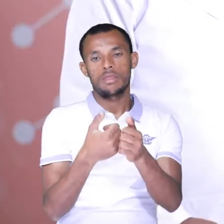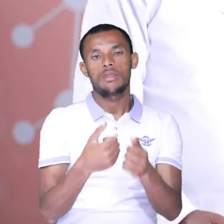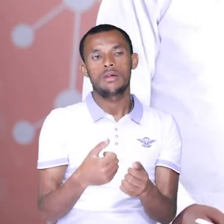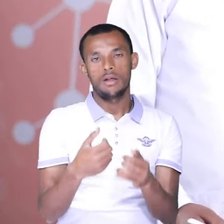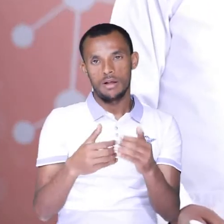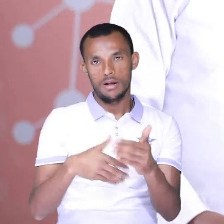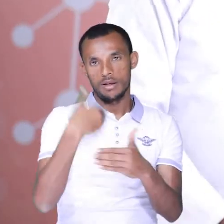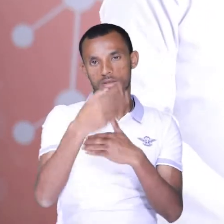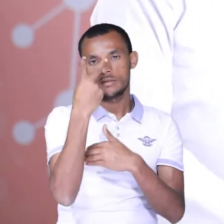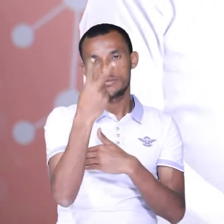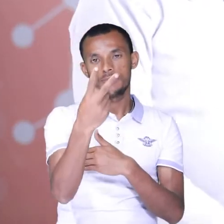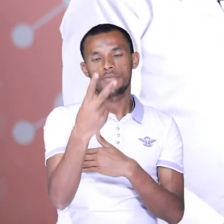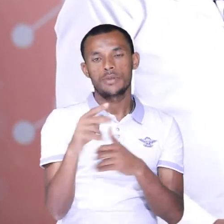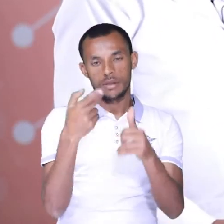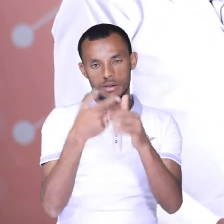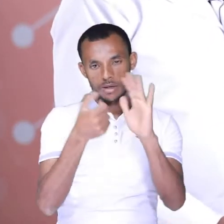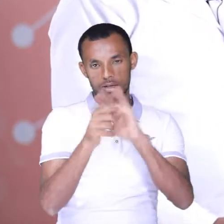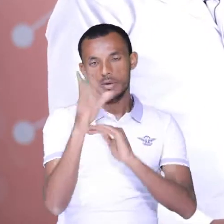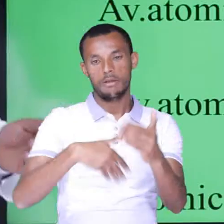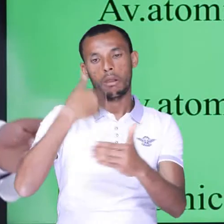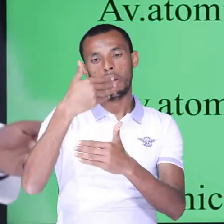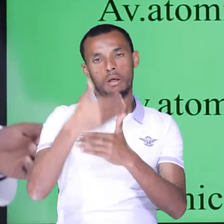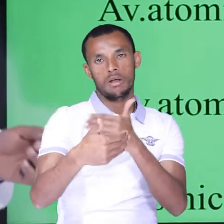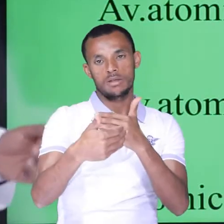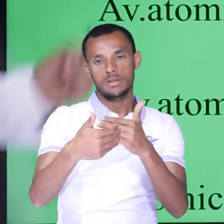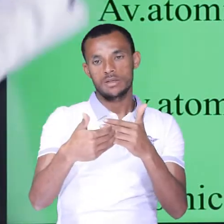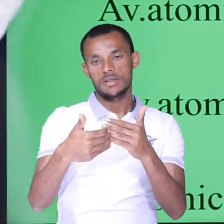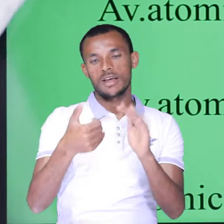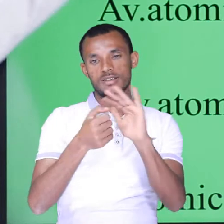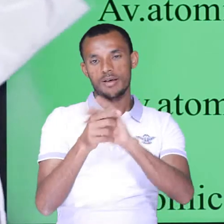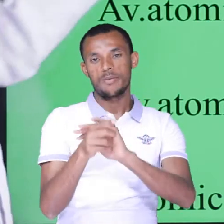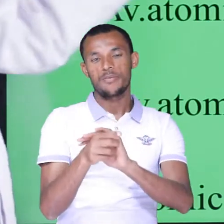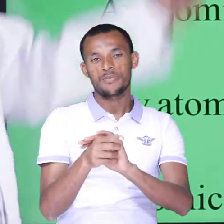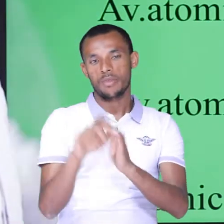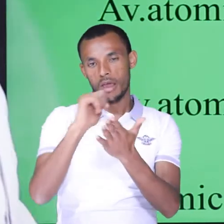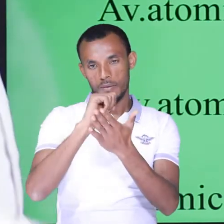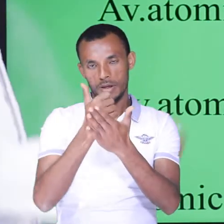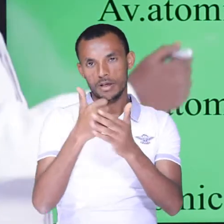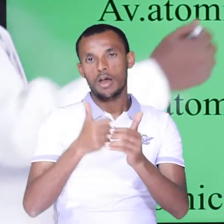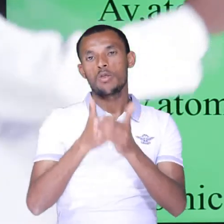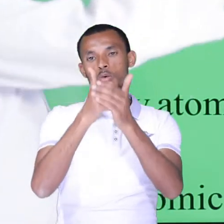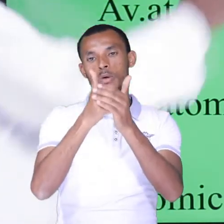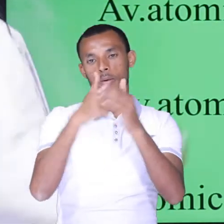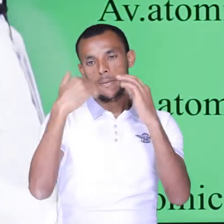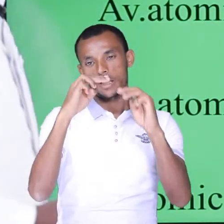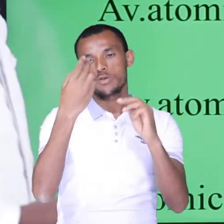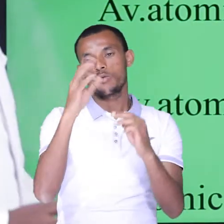So let's see one example and you can try the remaining ones. So average atomic mass of chlorine